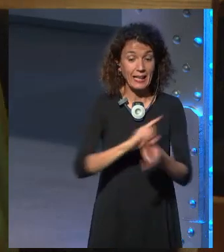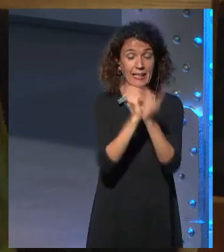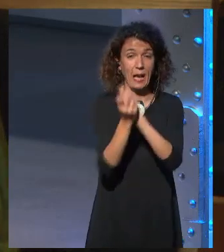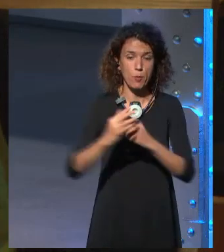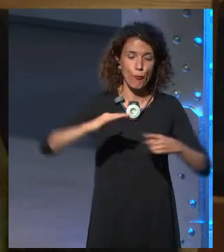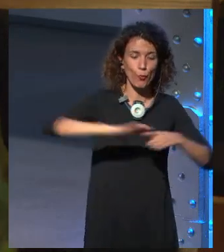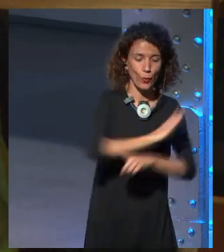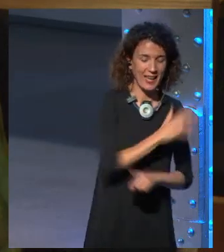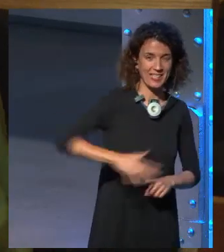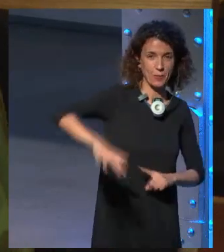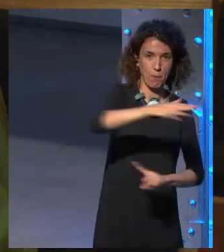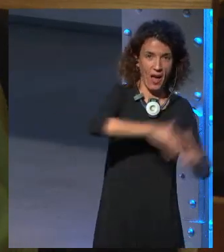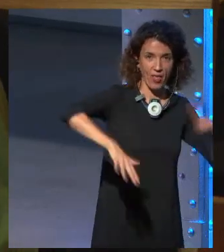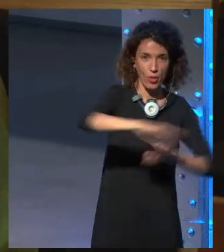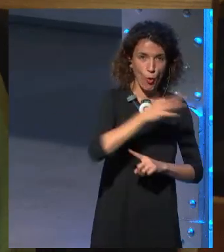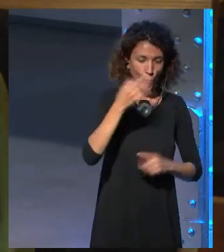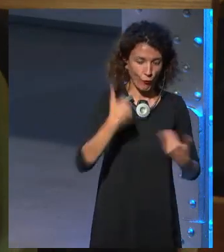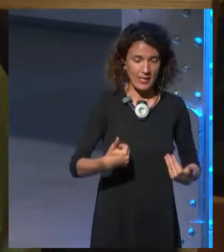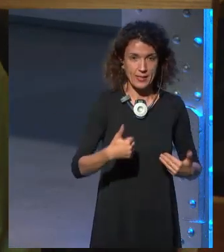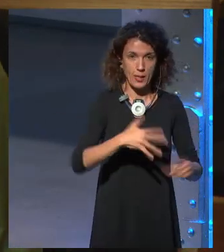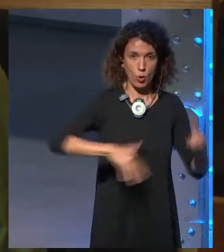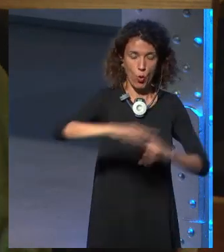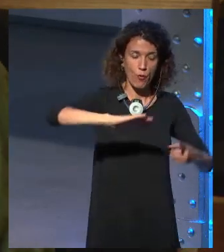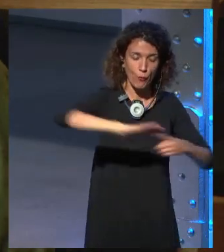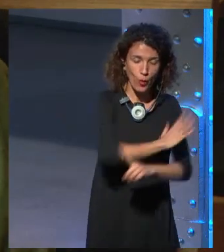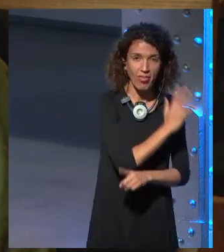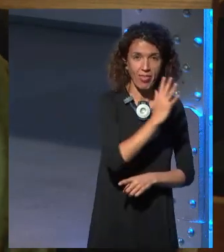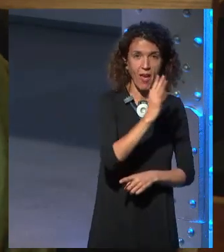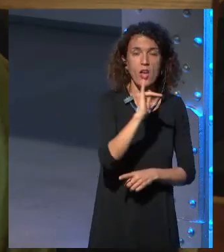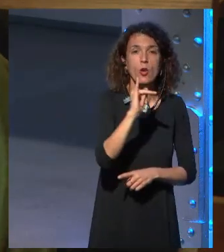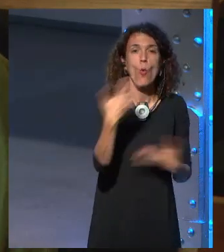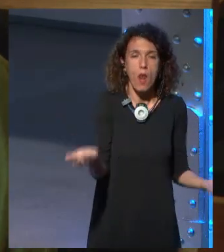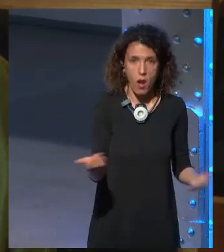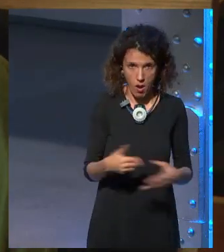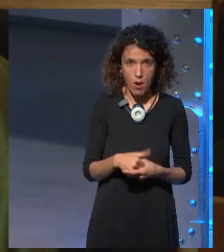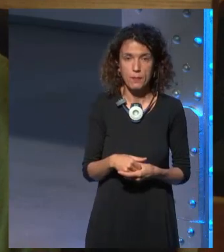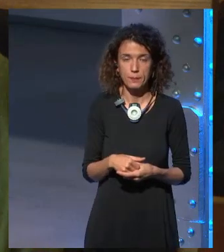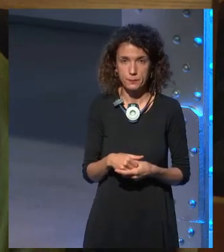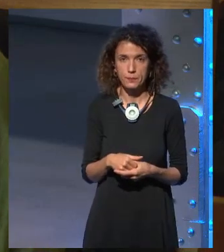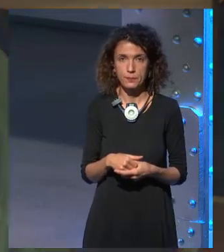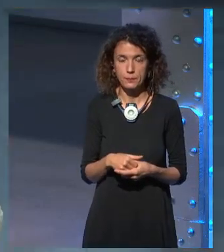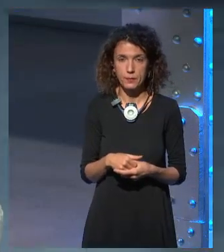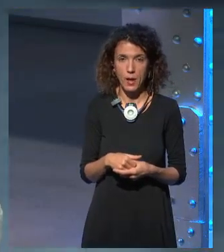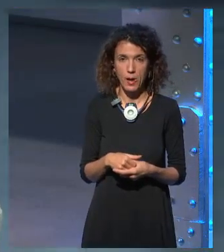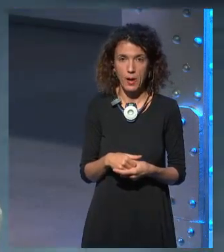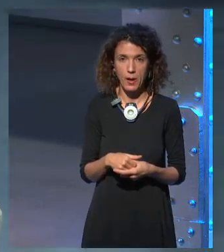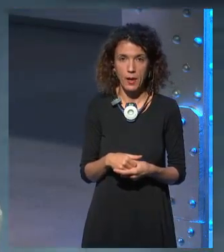how do you think that this change is going to affect the physical environment of learning?